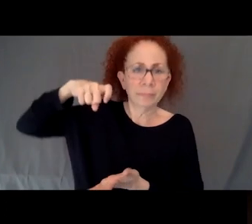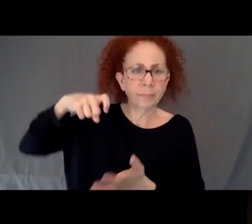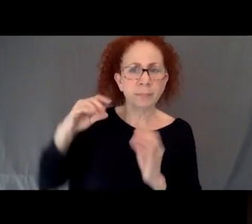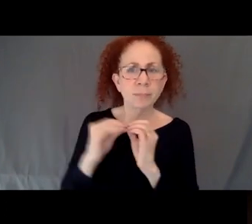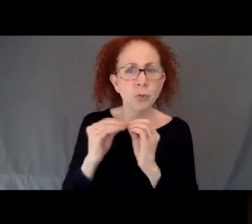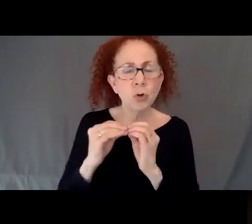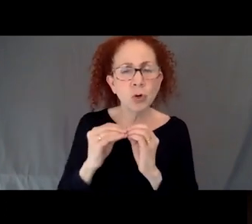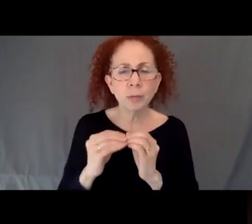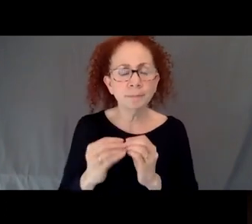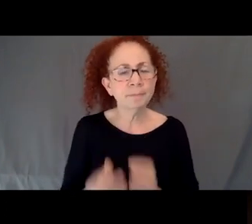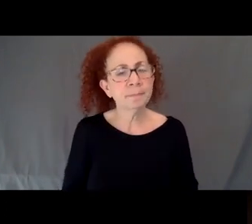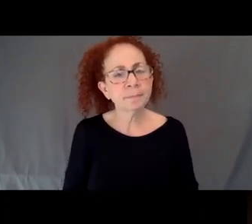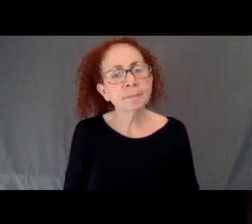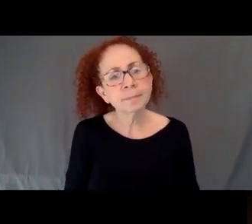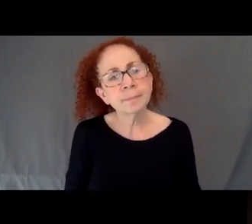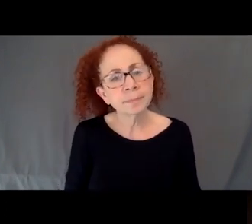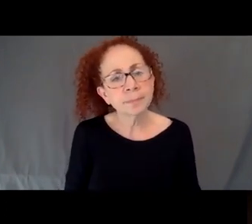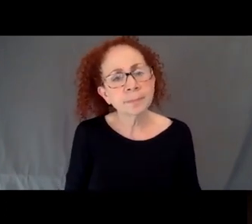that.